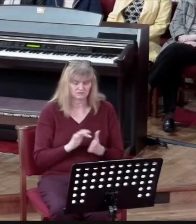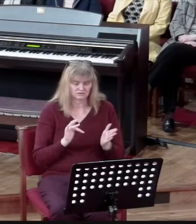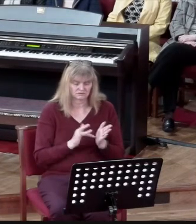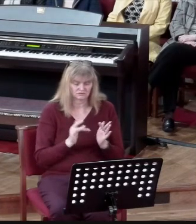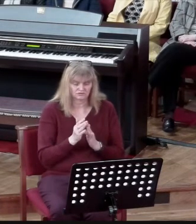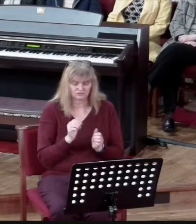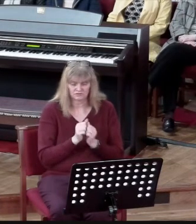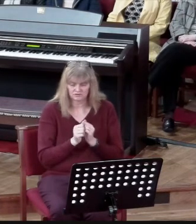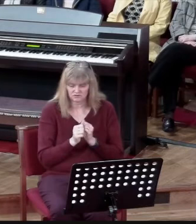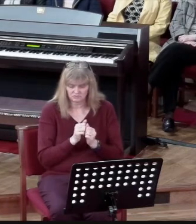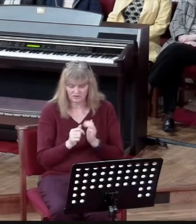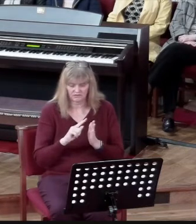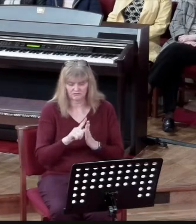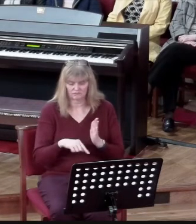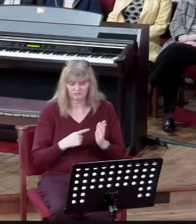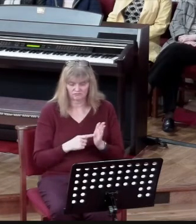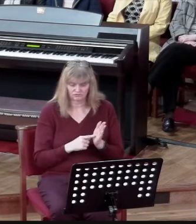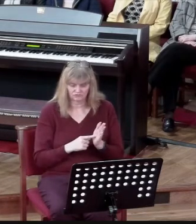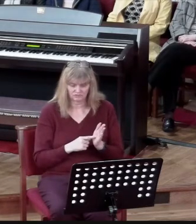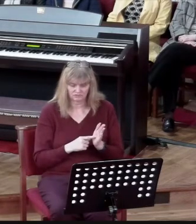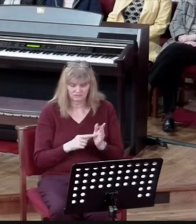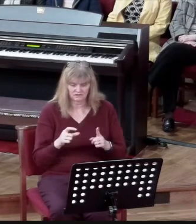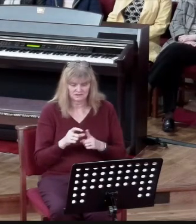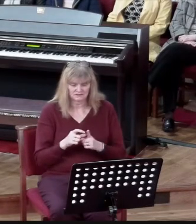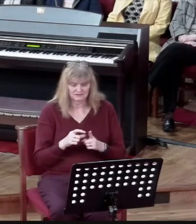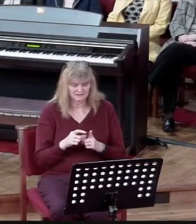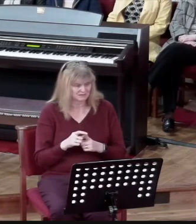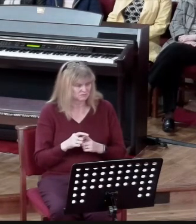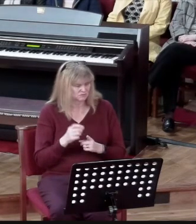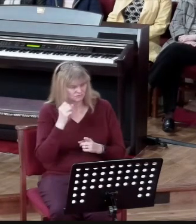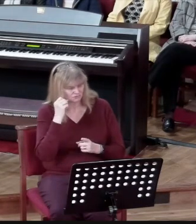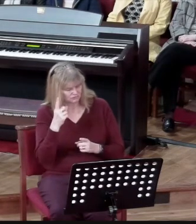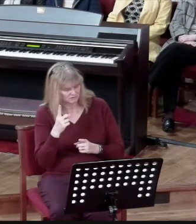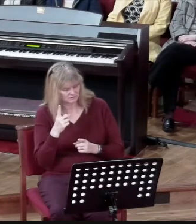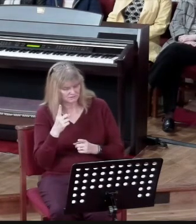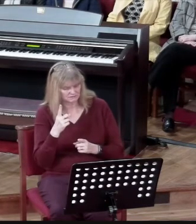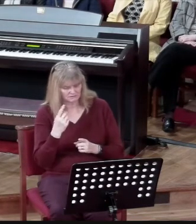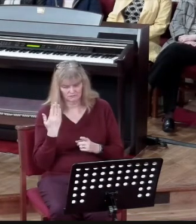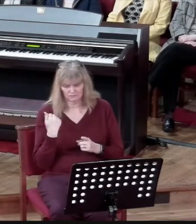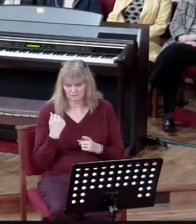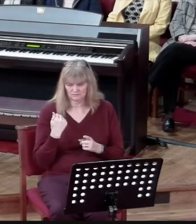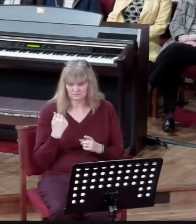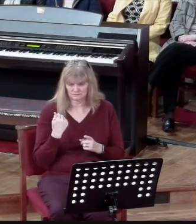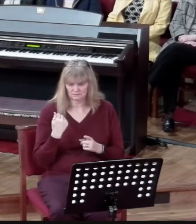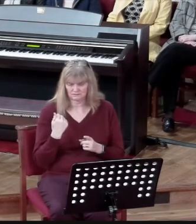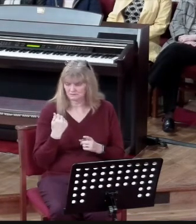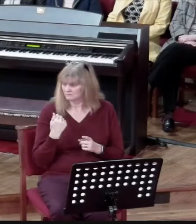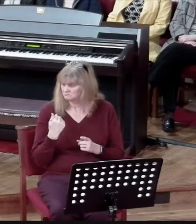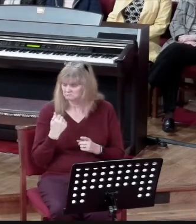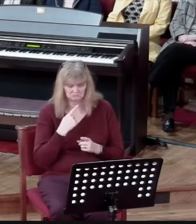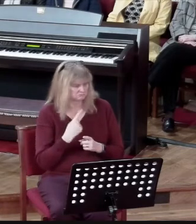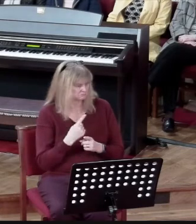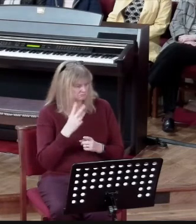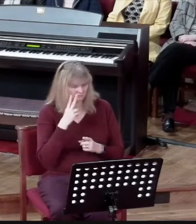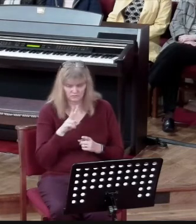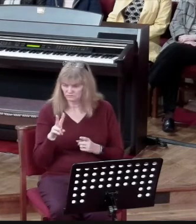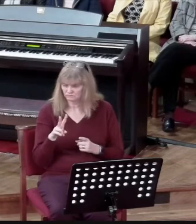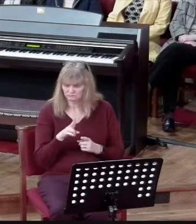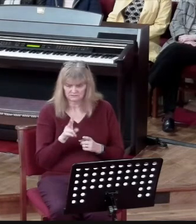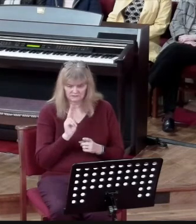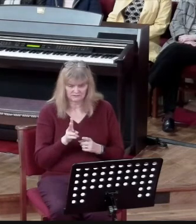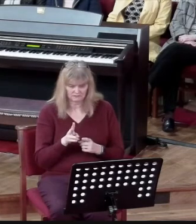The disciple whom Jesus loved realized who it was. Now, this chapter, chapter 21 of